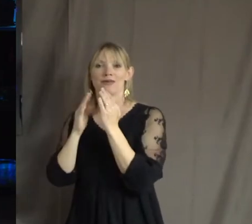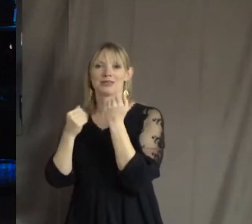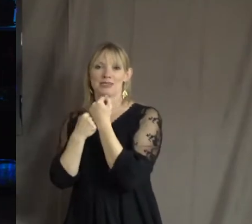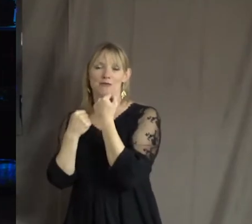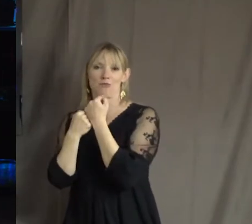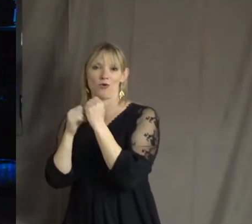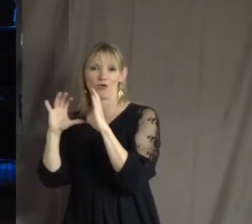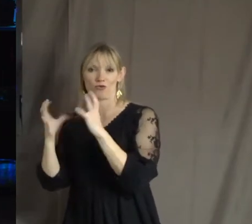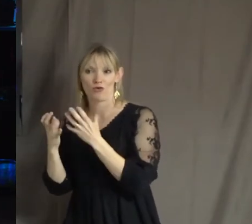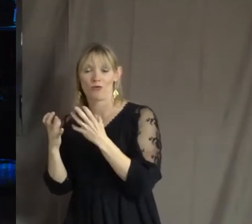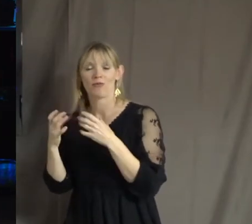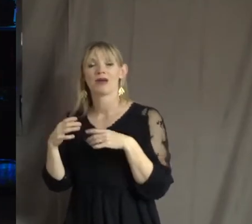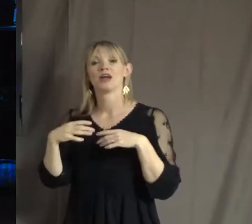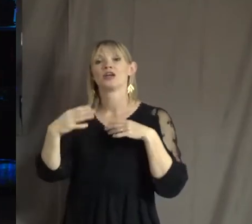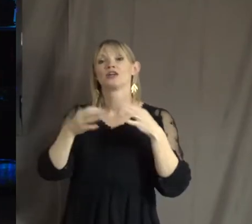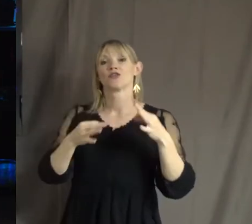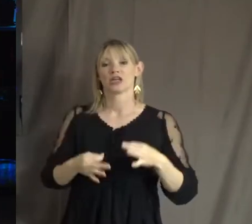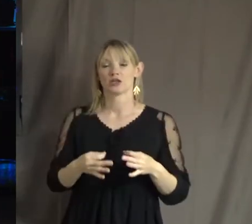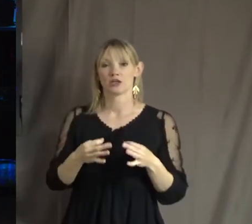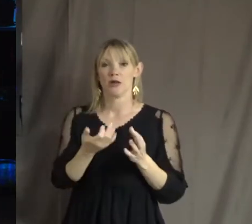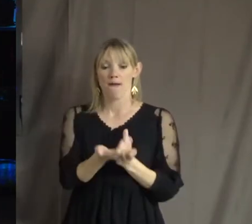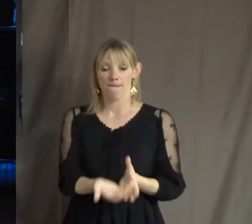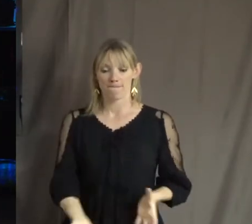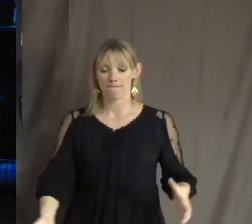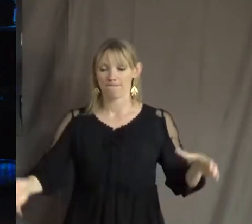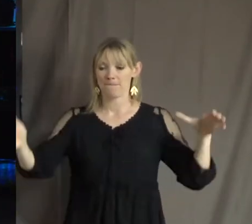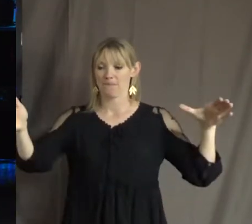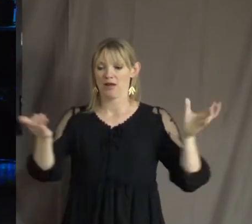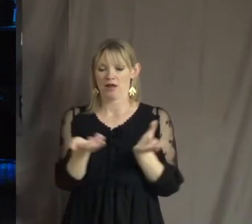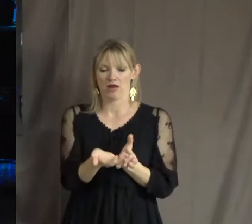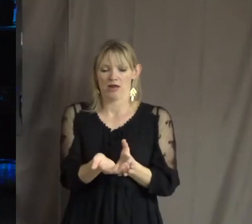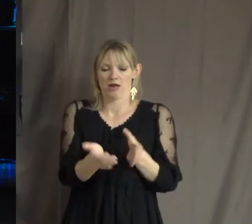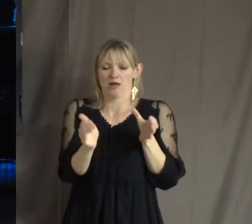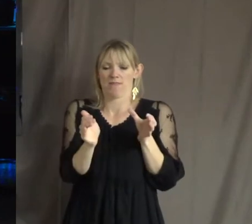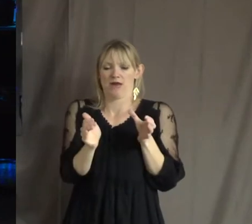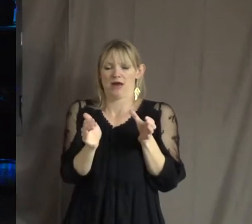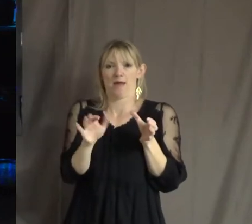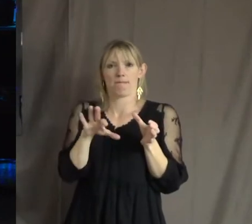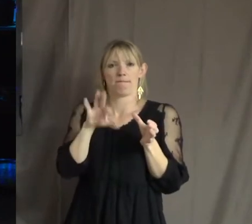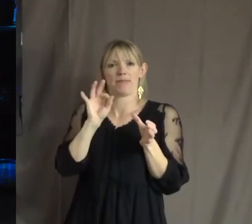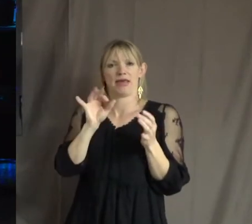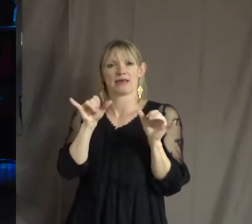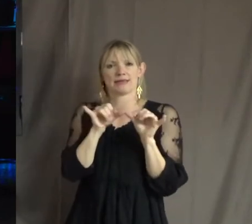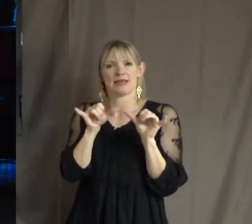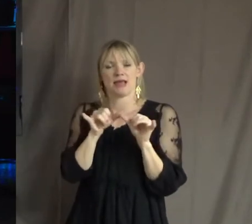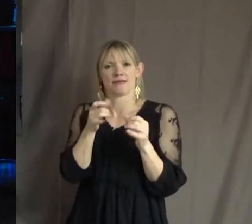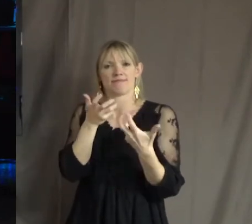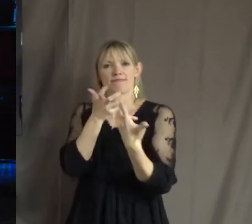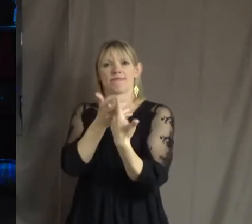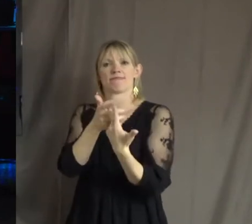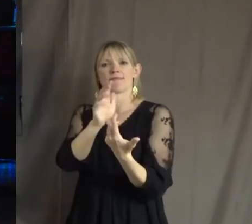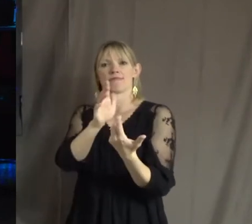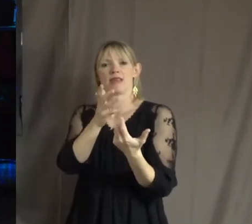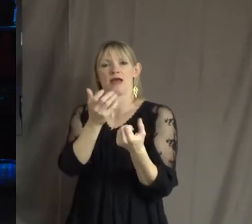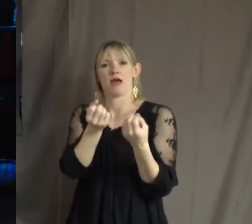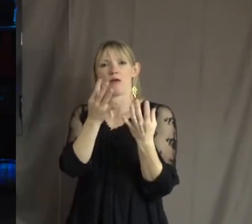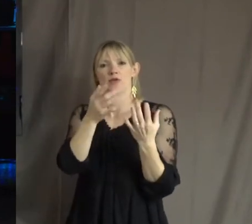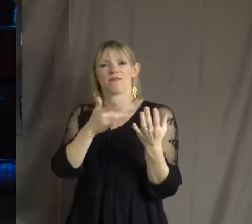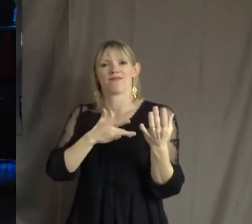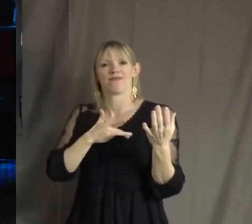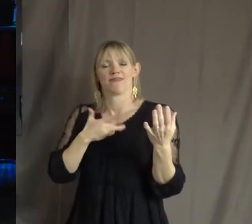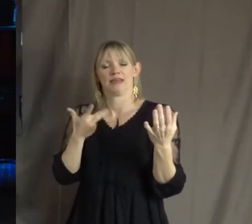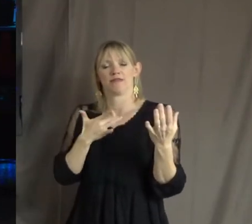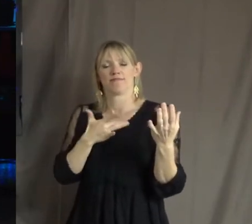directions. Choose the size pot that fits your loss. It's okay to increase the pot